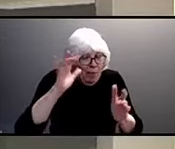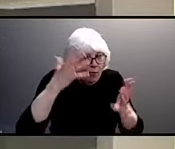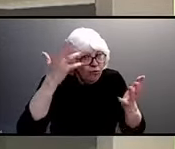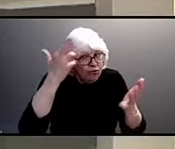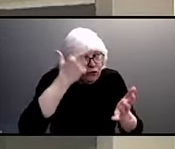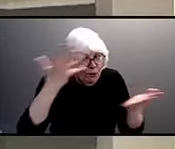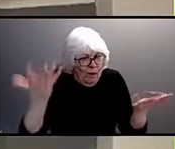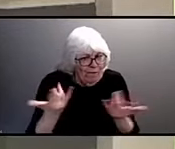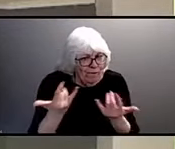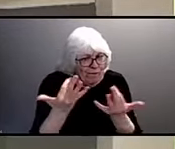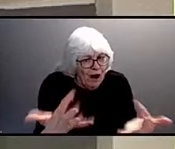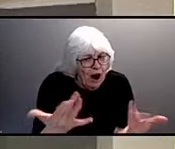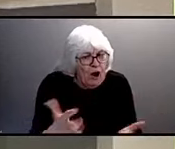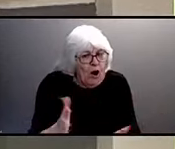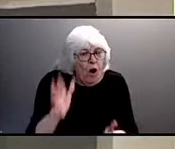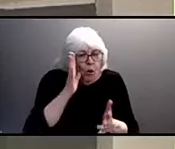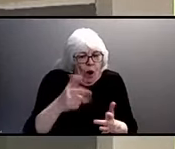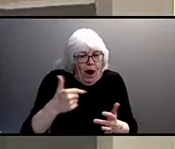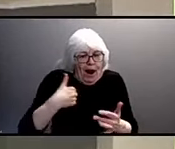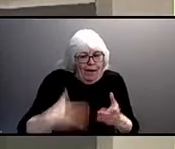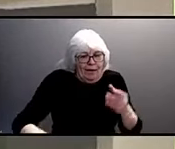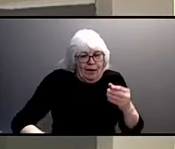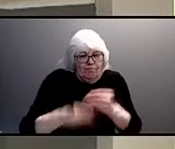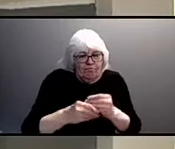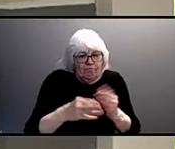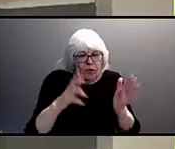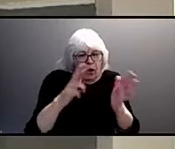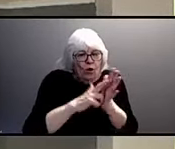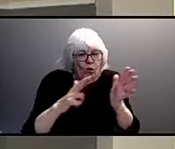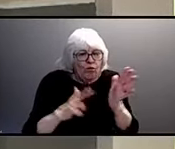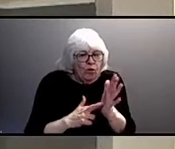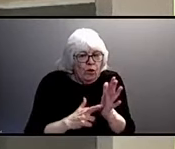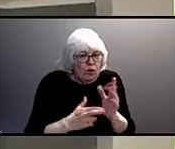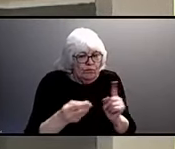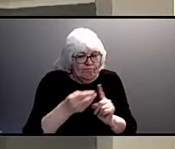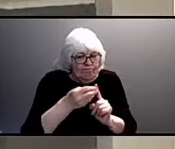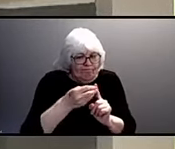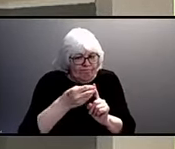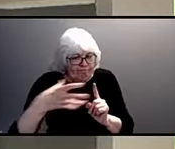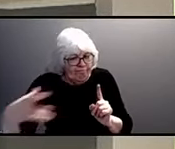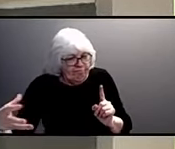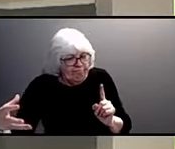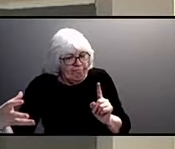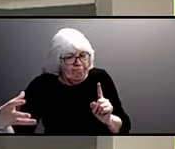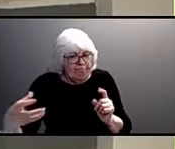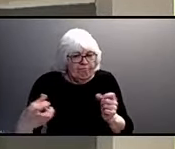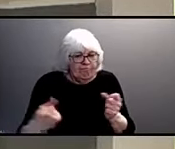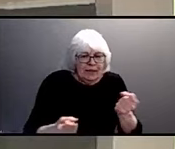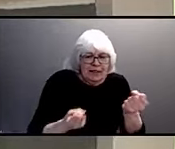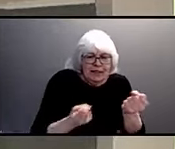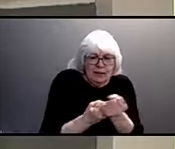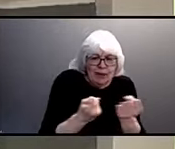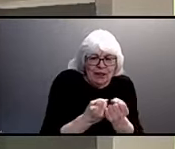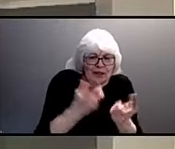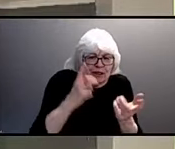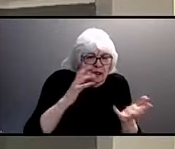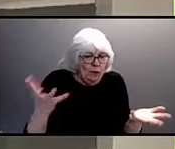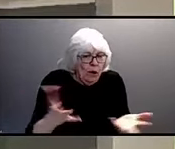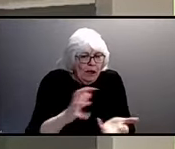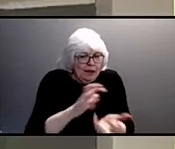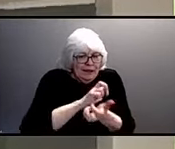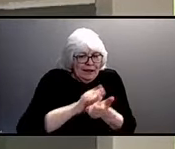more adequately deal with some of the nature of the damages that we're seeing here, and we'll be going forward to council with